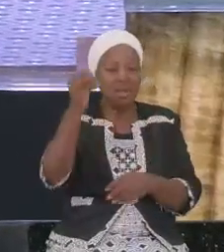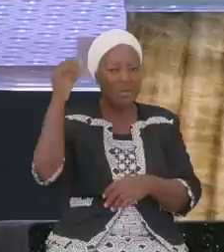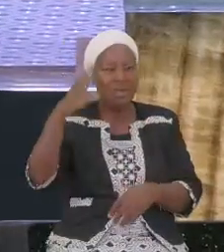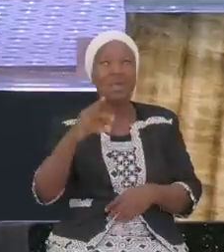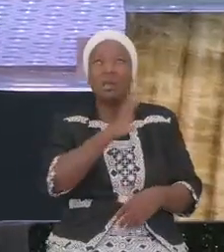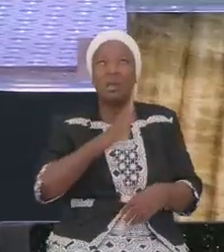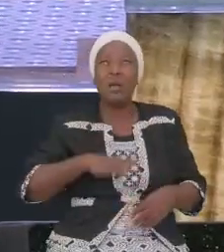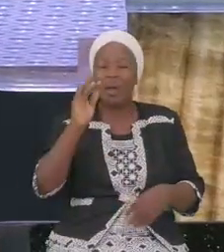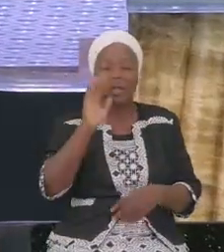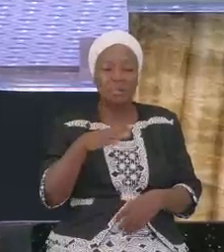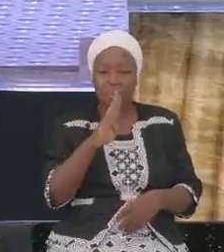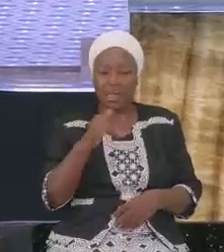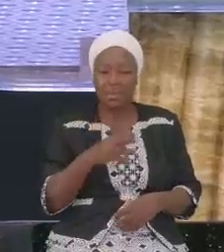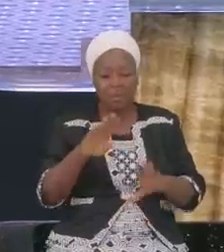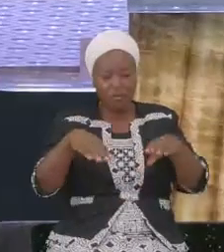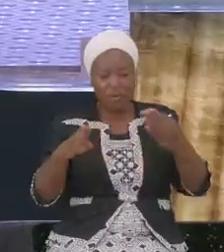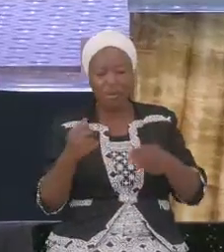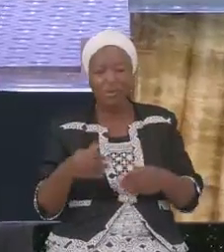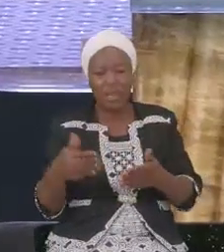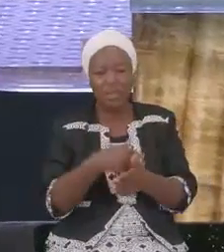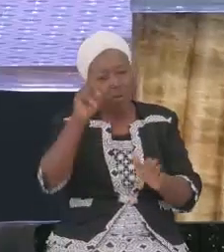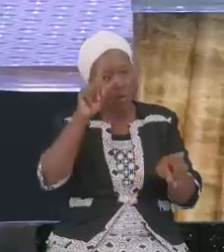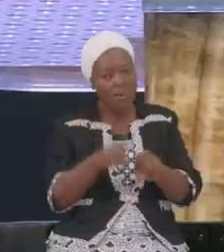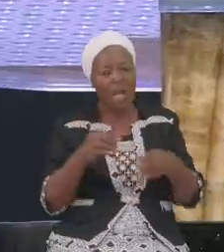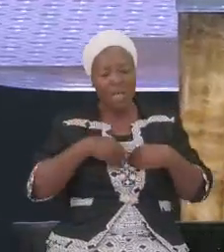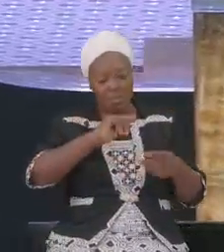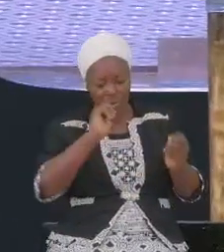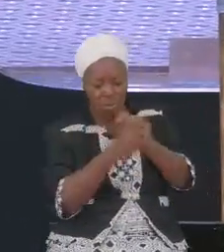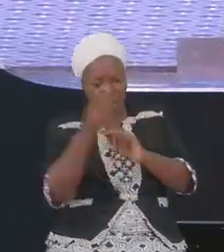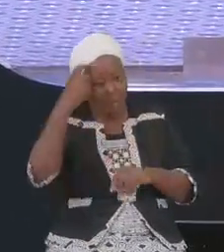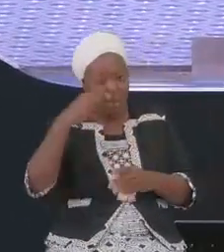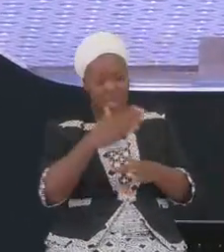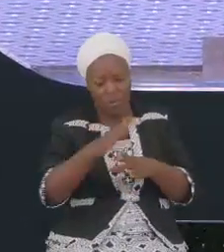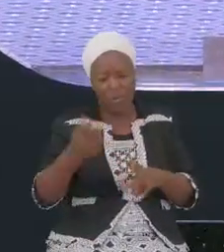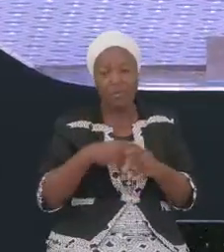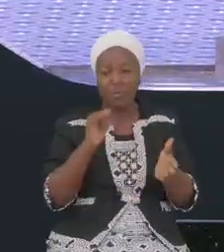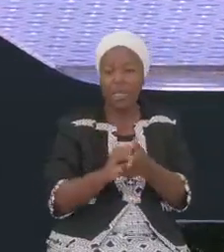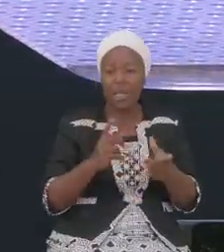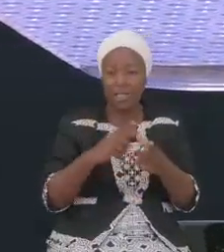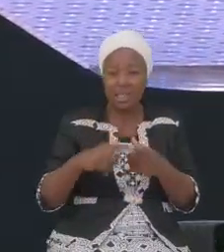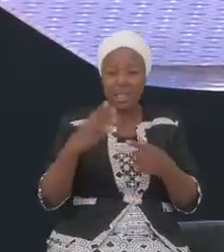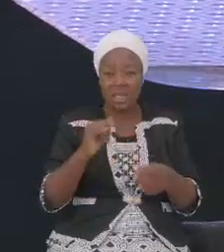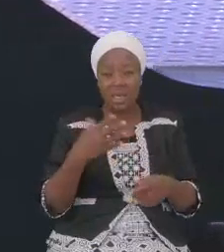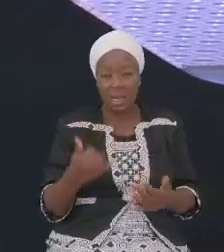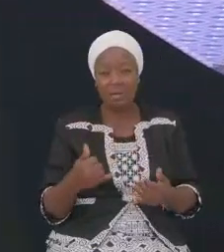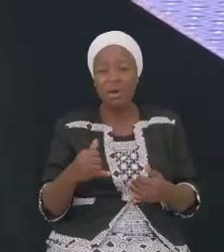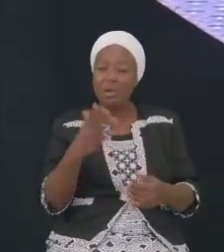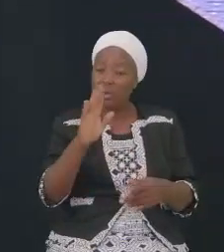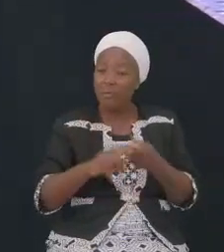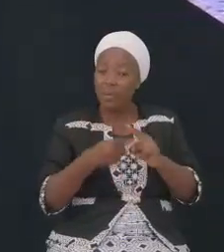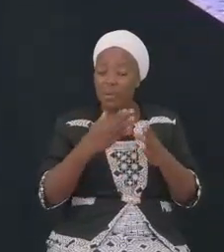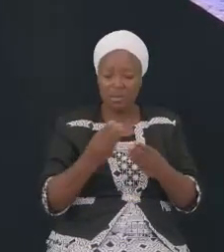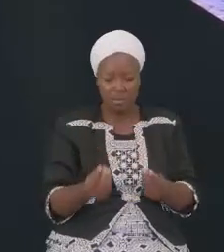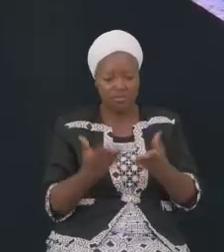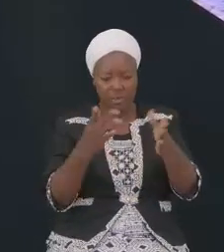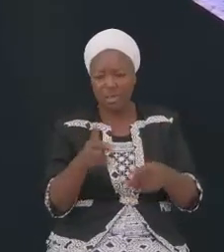the provision of the new covenant, has turned your mind away from that. And your friend might offer you and say, "How